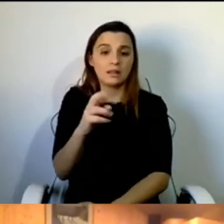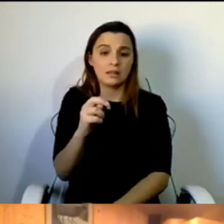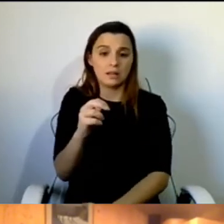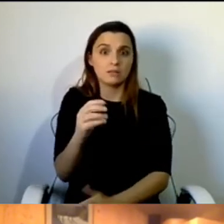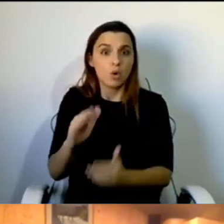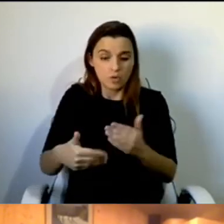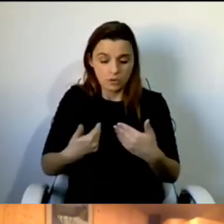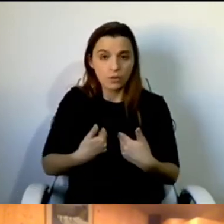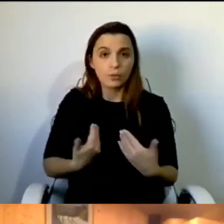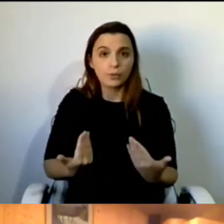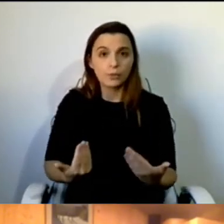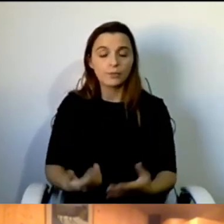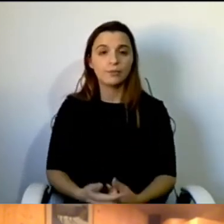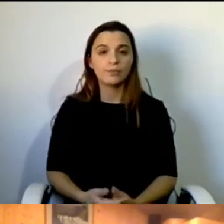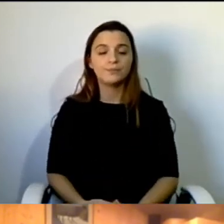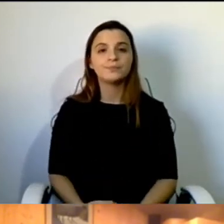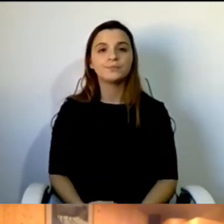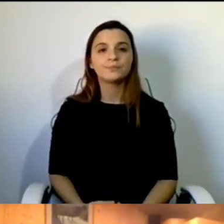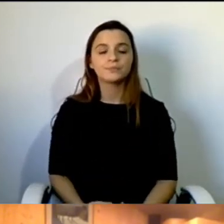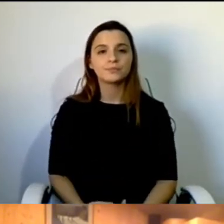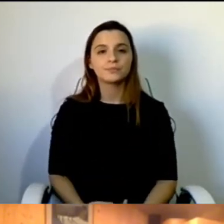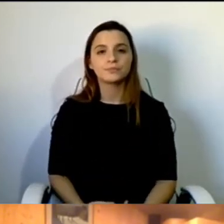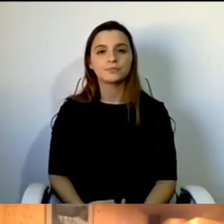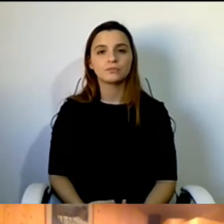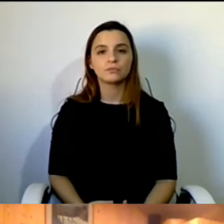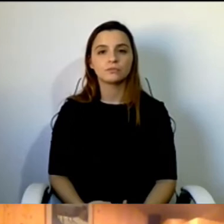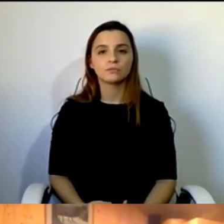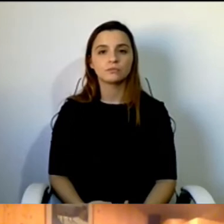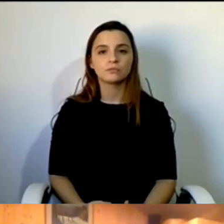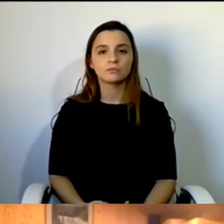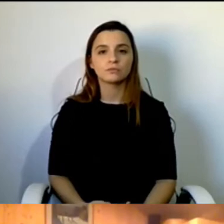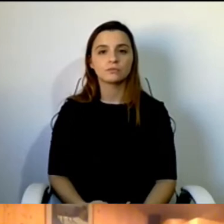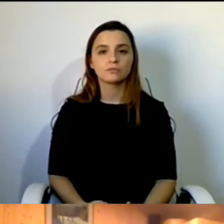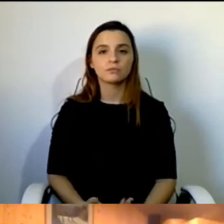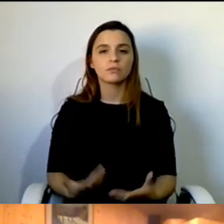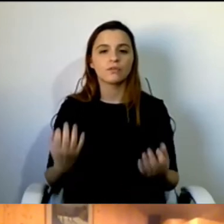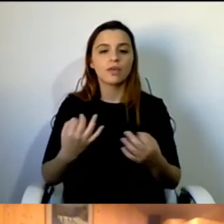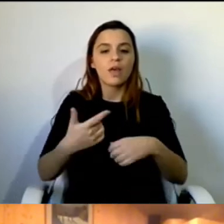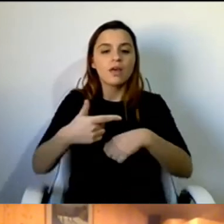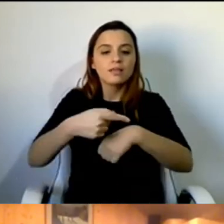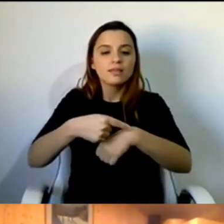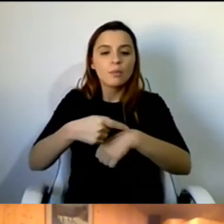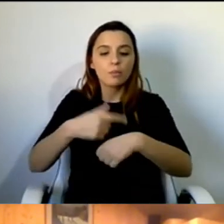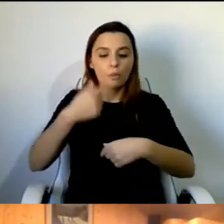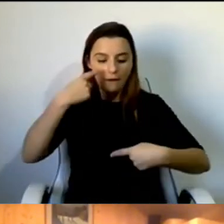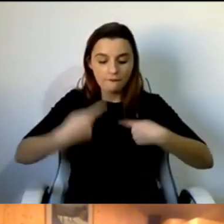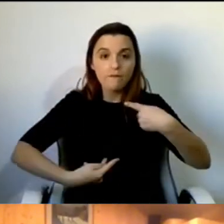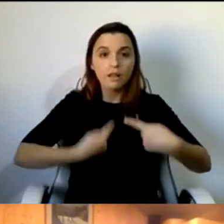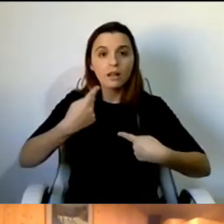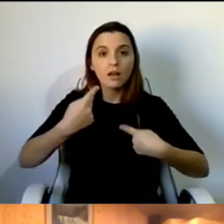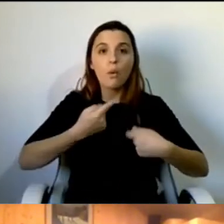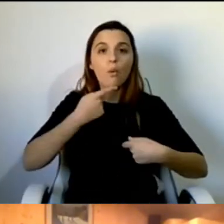they didn't have time to look at me and reassess me until there was a stop of the reassessment